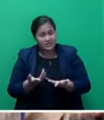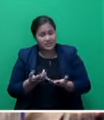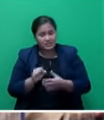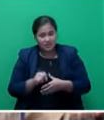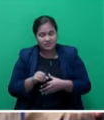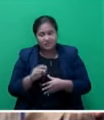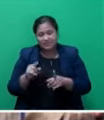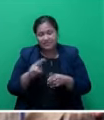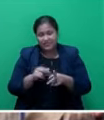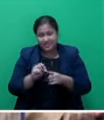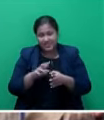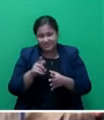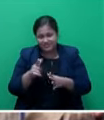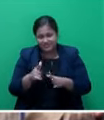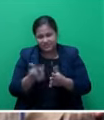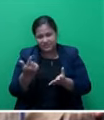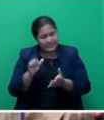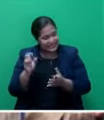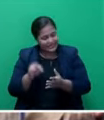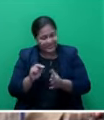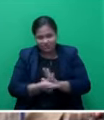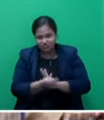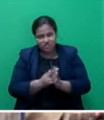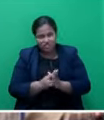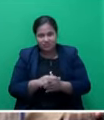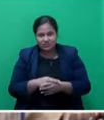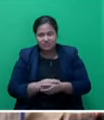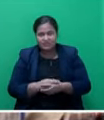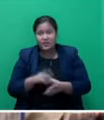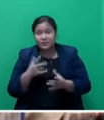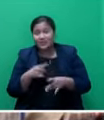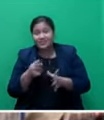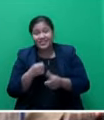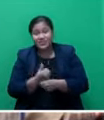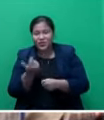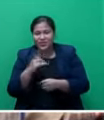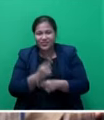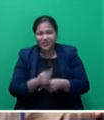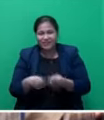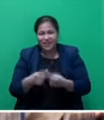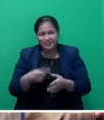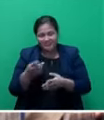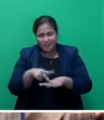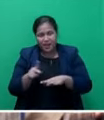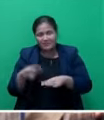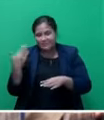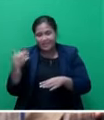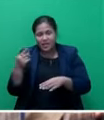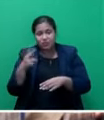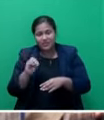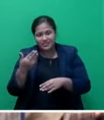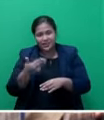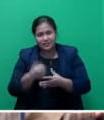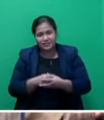FPTCL legislation needs urgent review, as the Honourable AG has informed Parliament in August 2019. For the